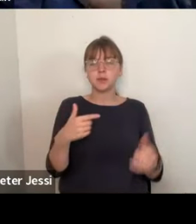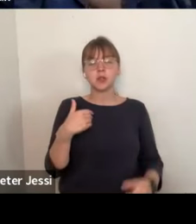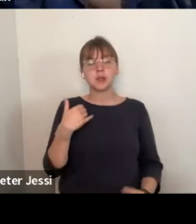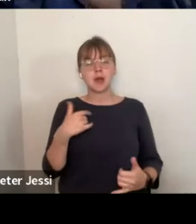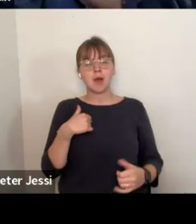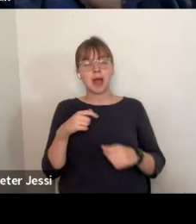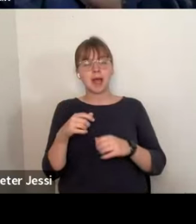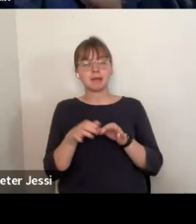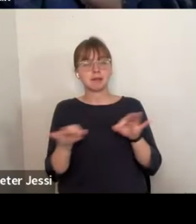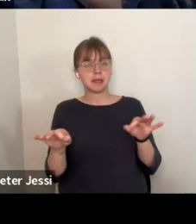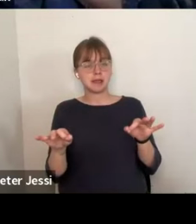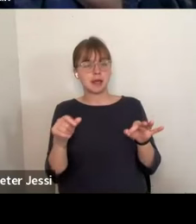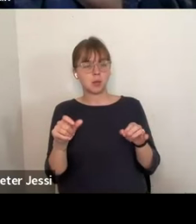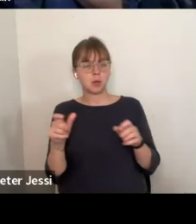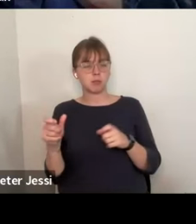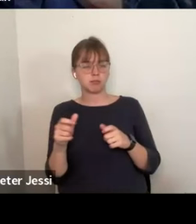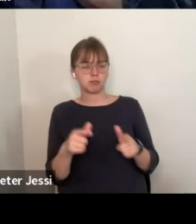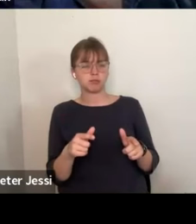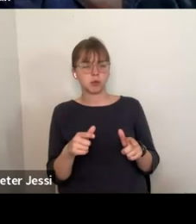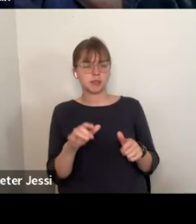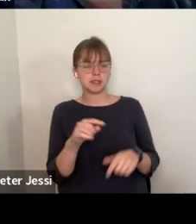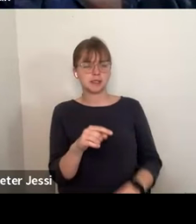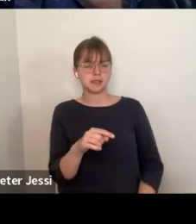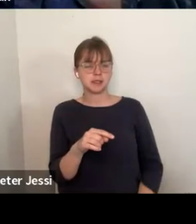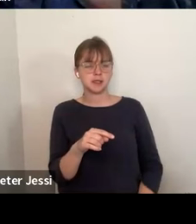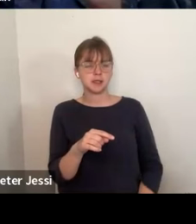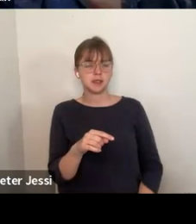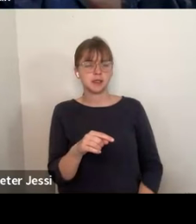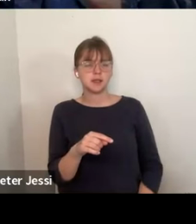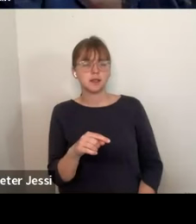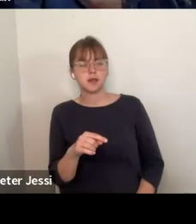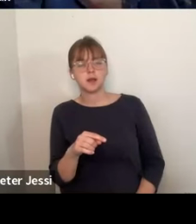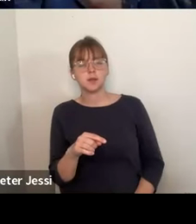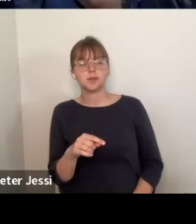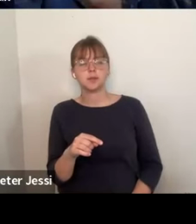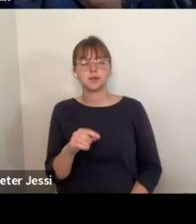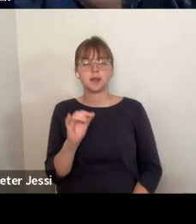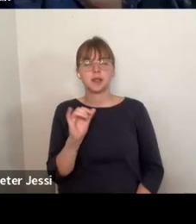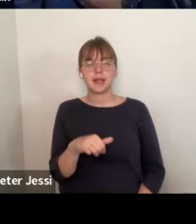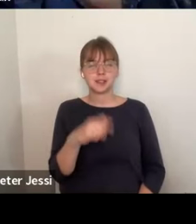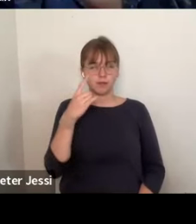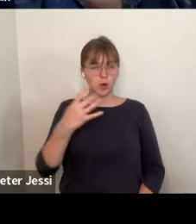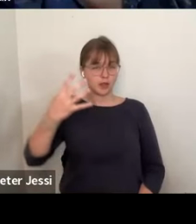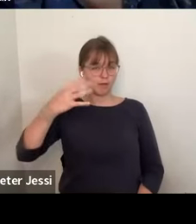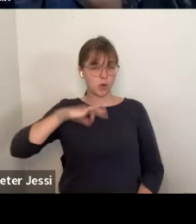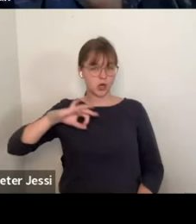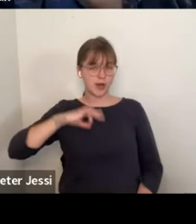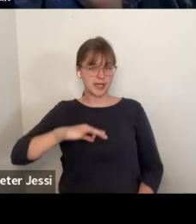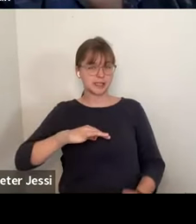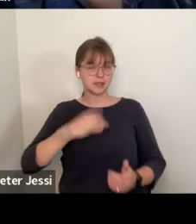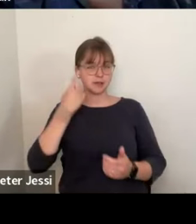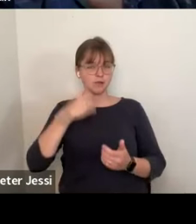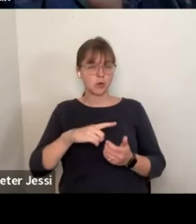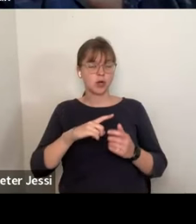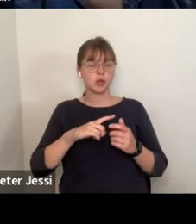SurveyMonkey link into the chat again, just to receive the 4 credits for this training